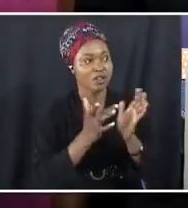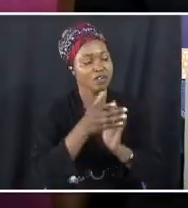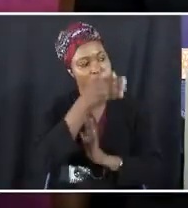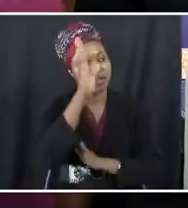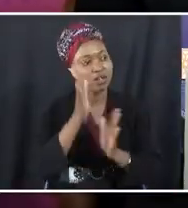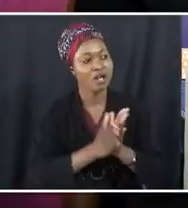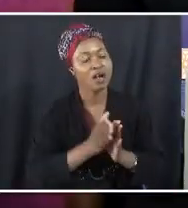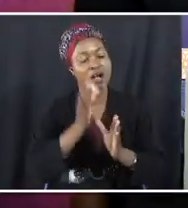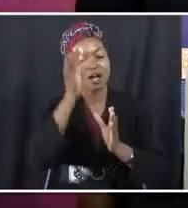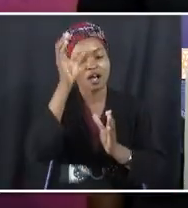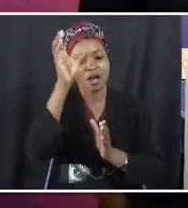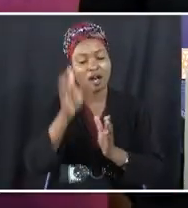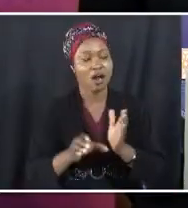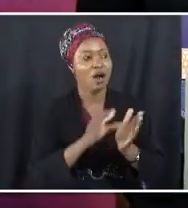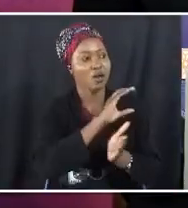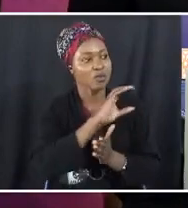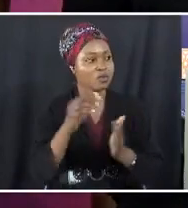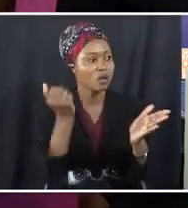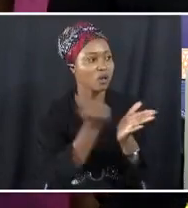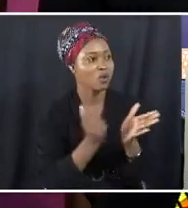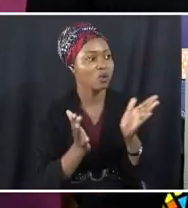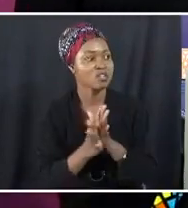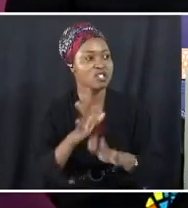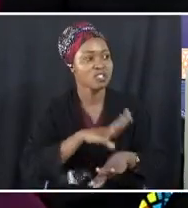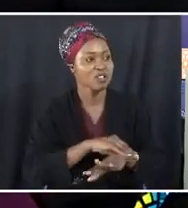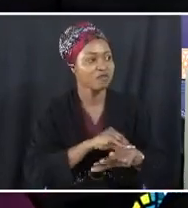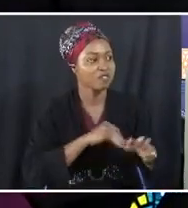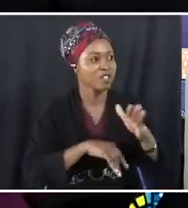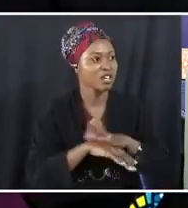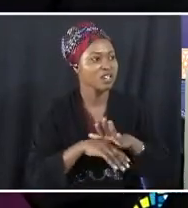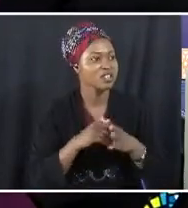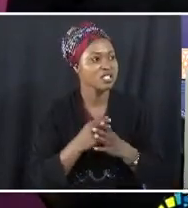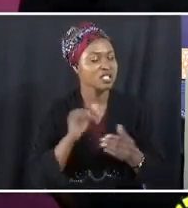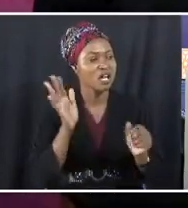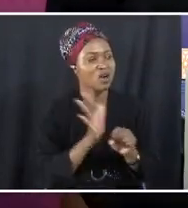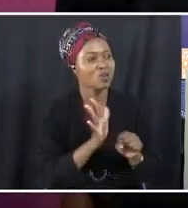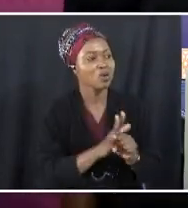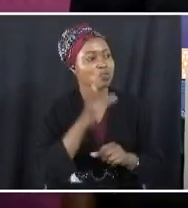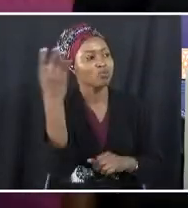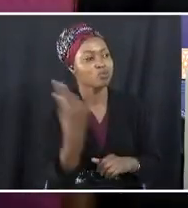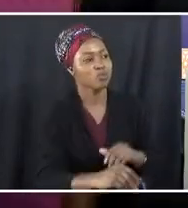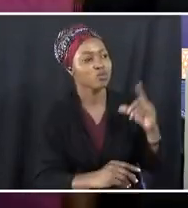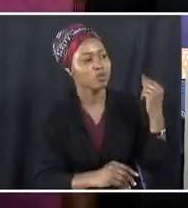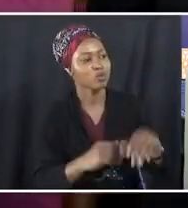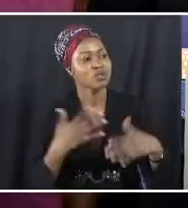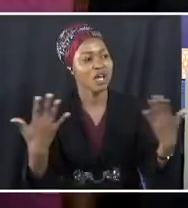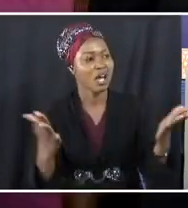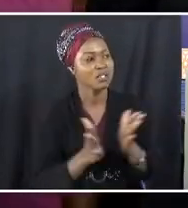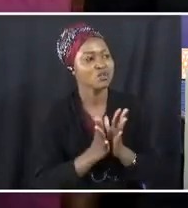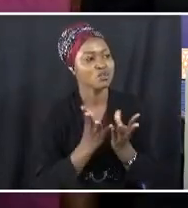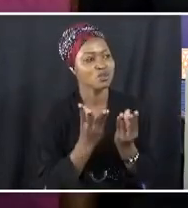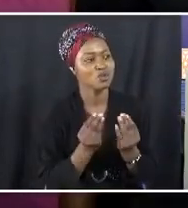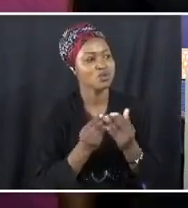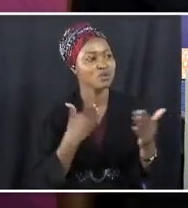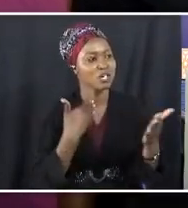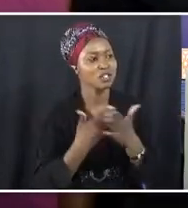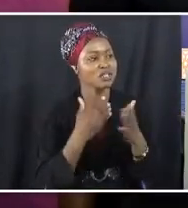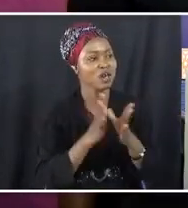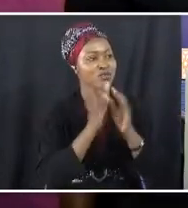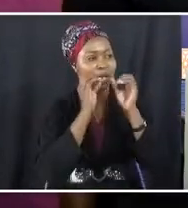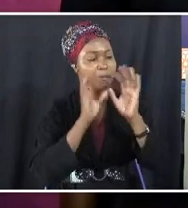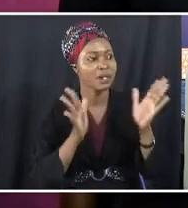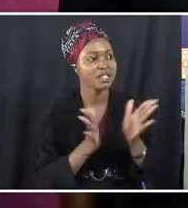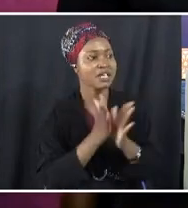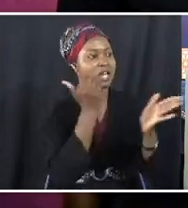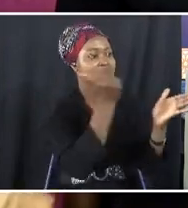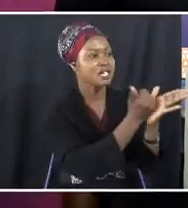Lacerated with stripes, Those hands so often reached out in